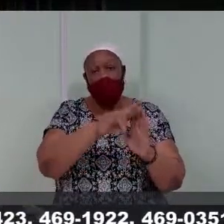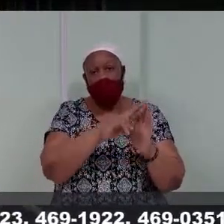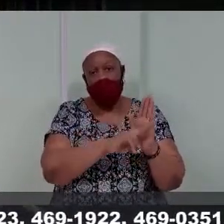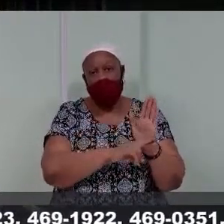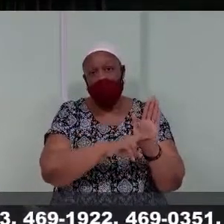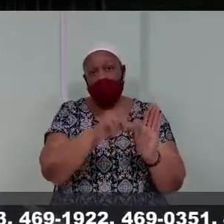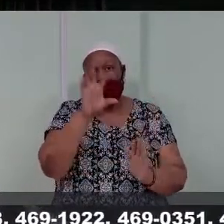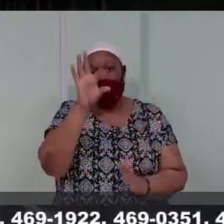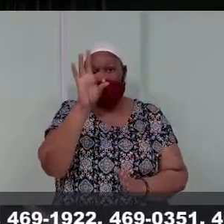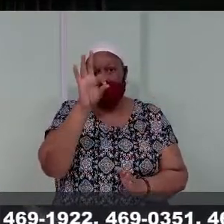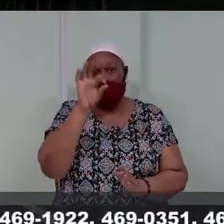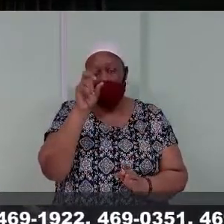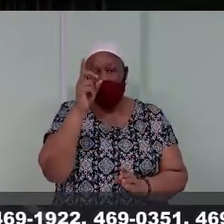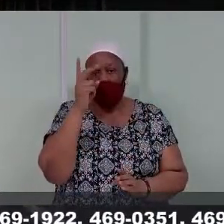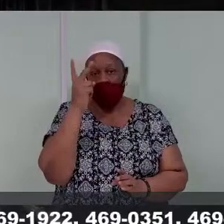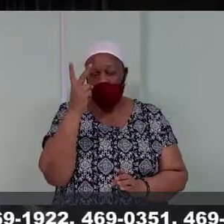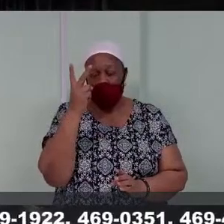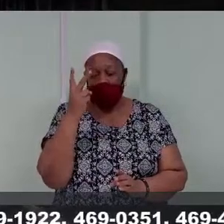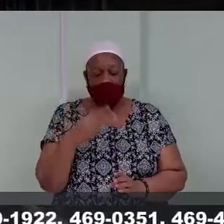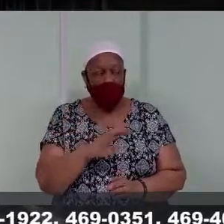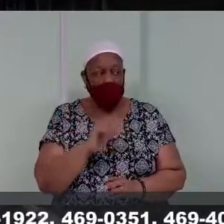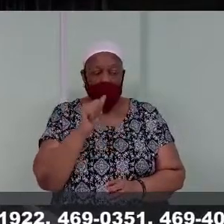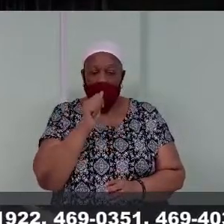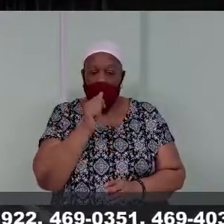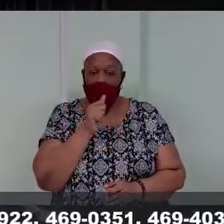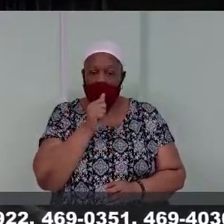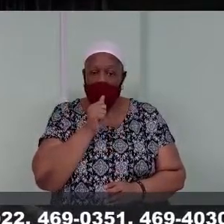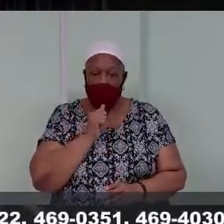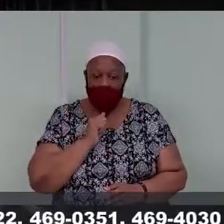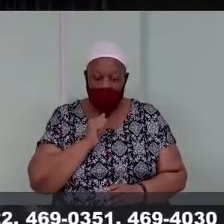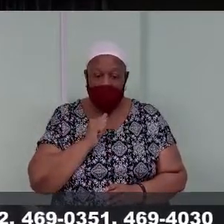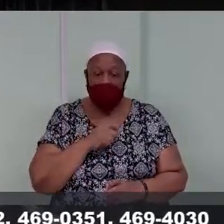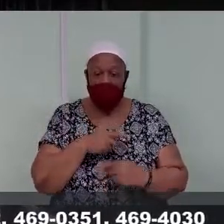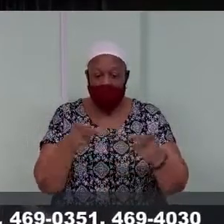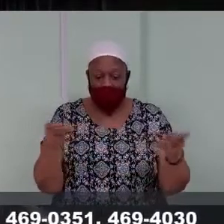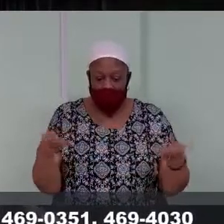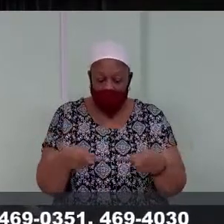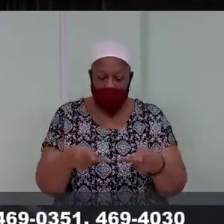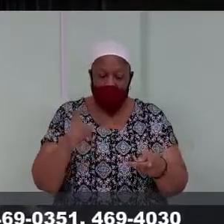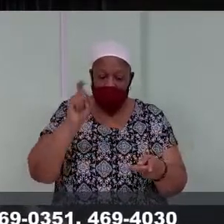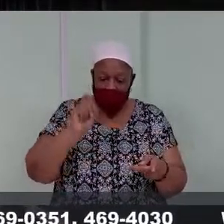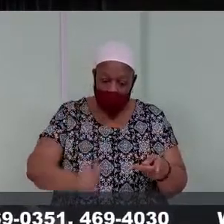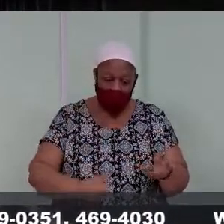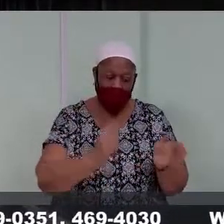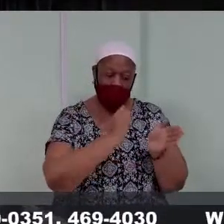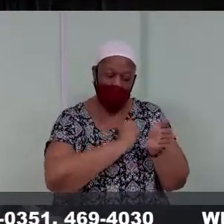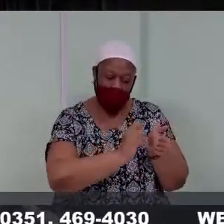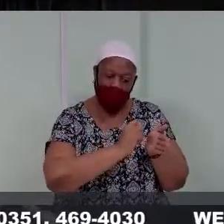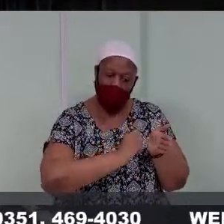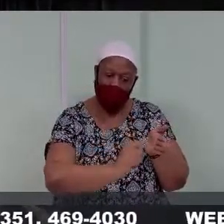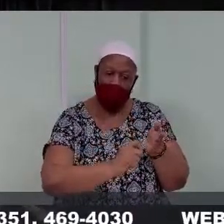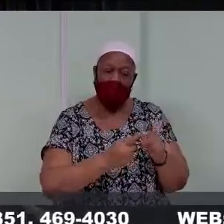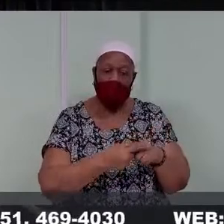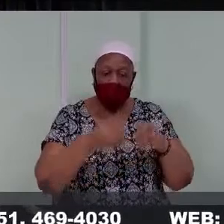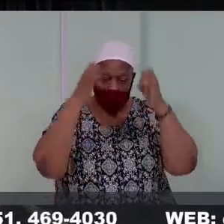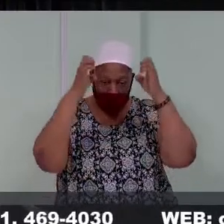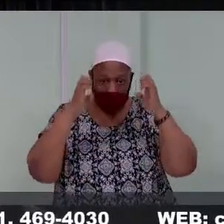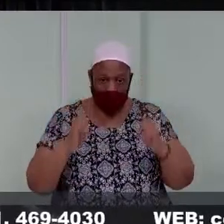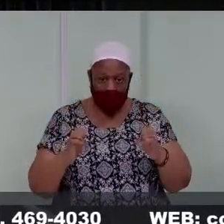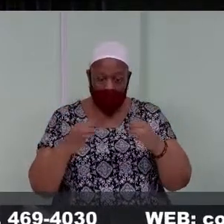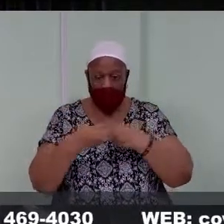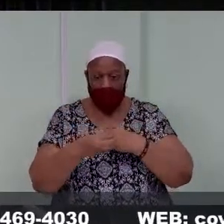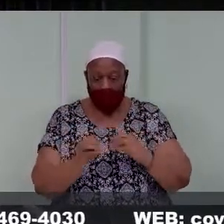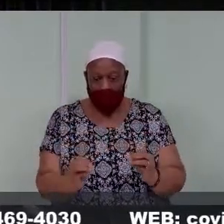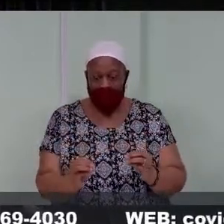states, all private educational places of instruction shall apply to the Ministry of Education for